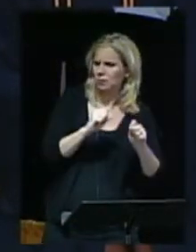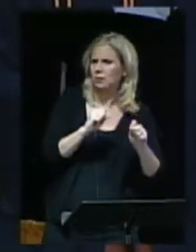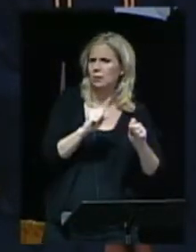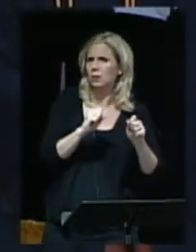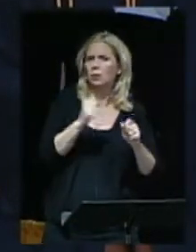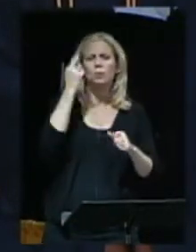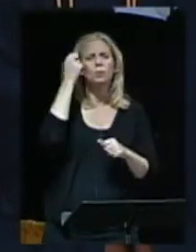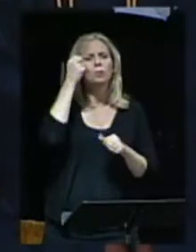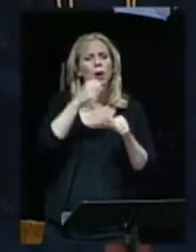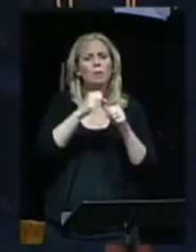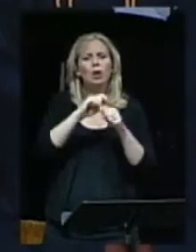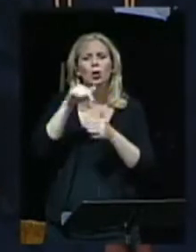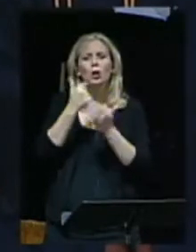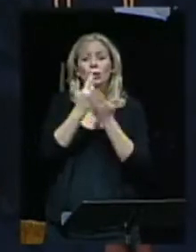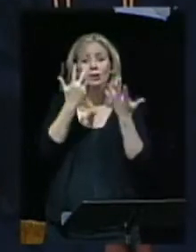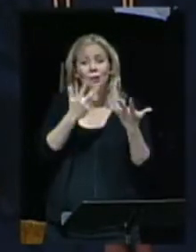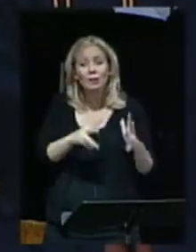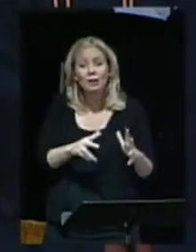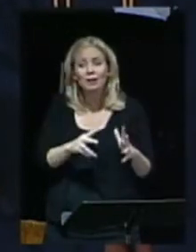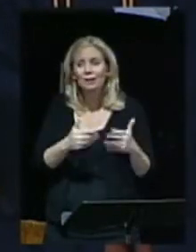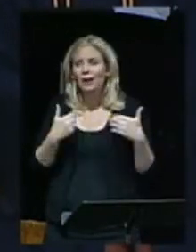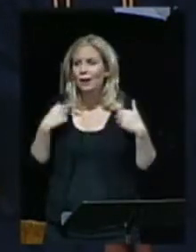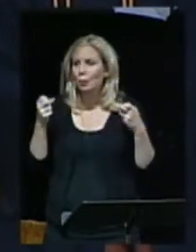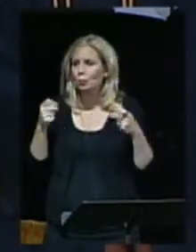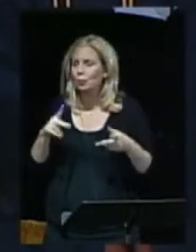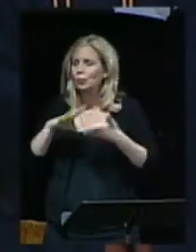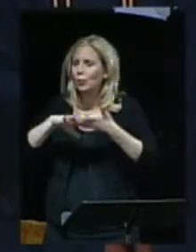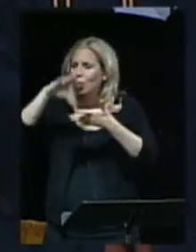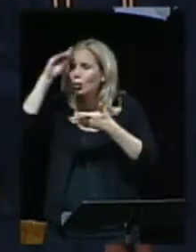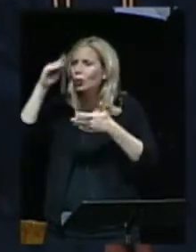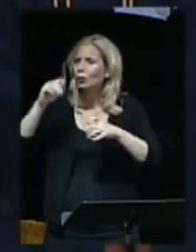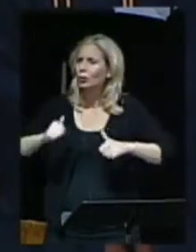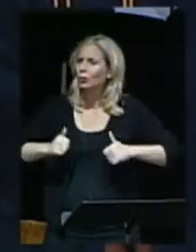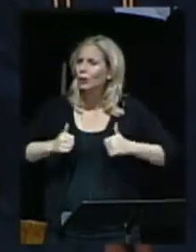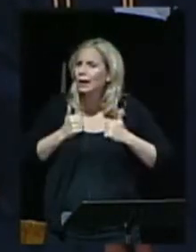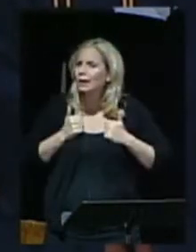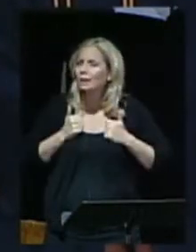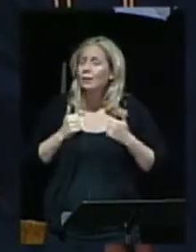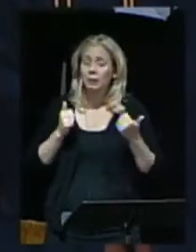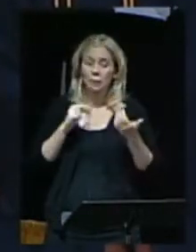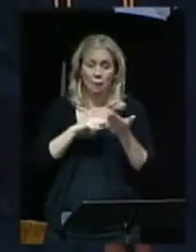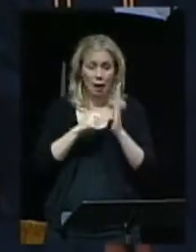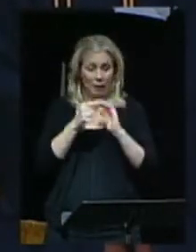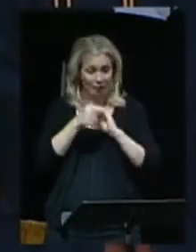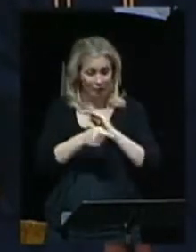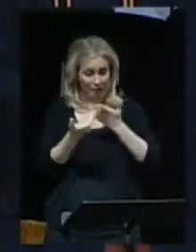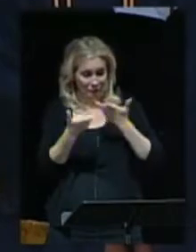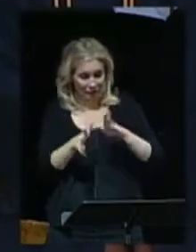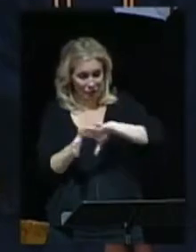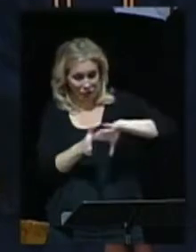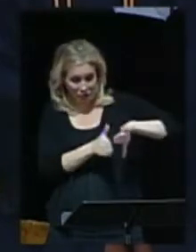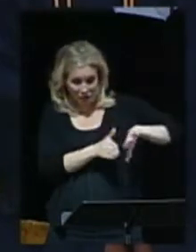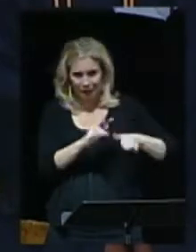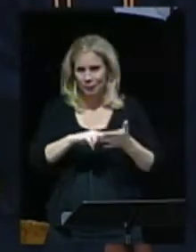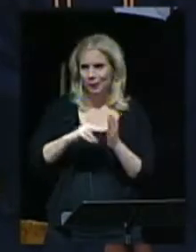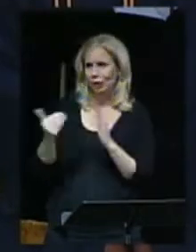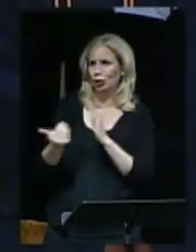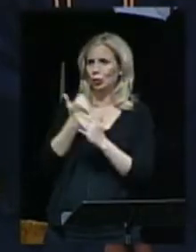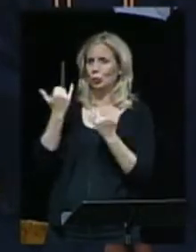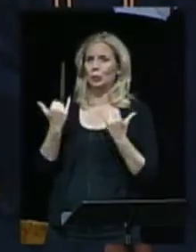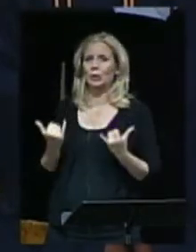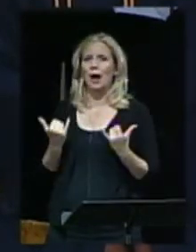live, a chance to learn. It may be the end of one chapter in life, but it is the beginning of a brand new one. Stray from